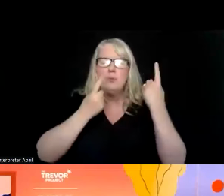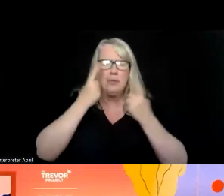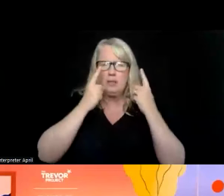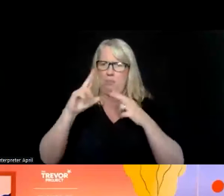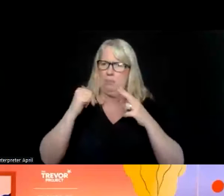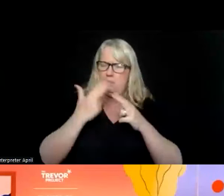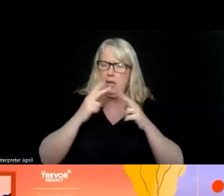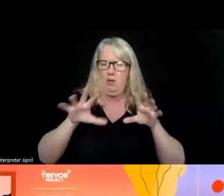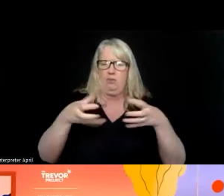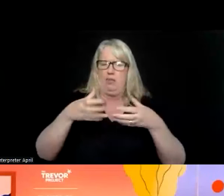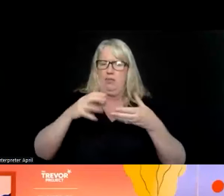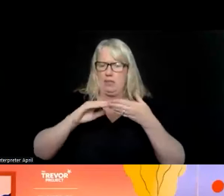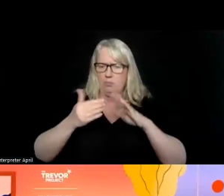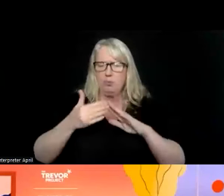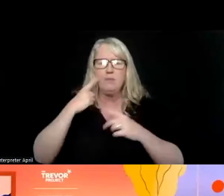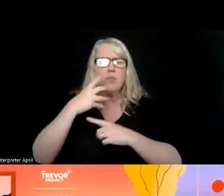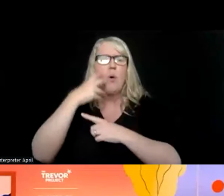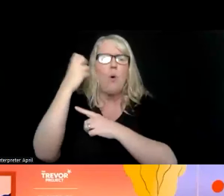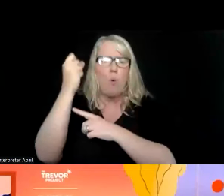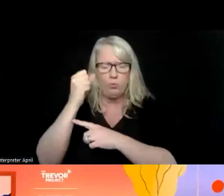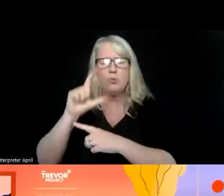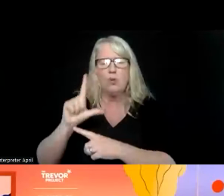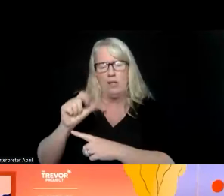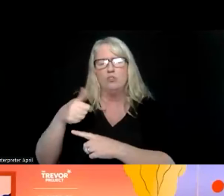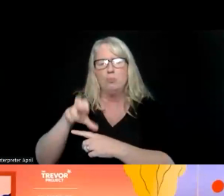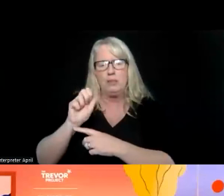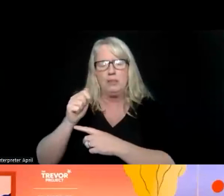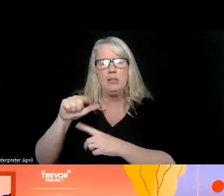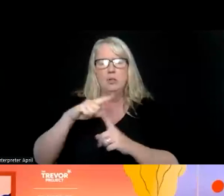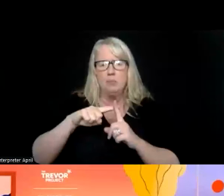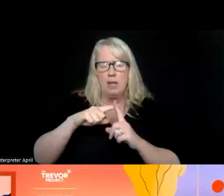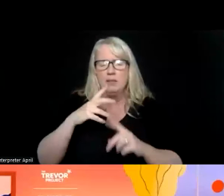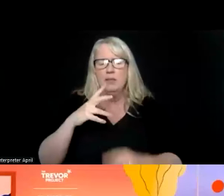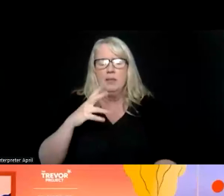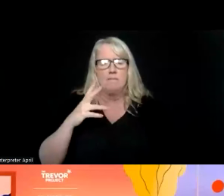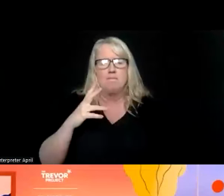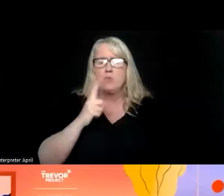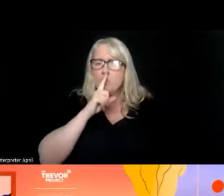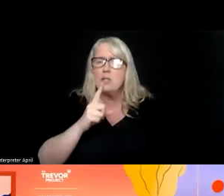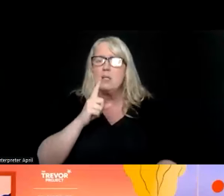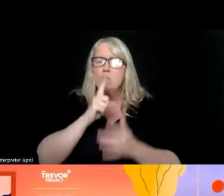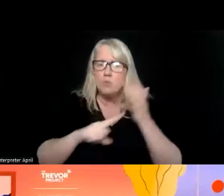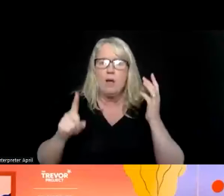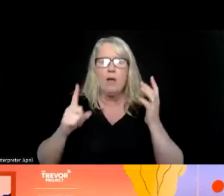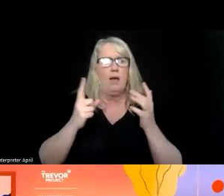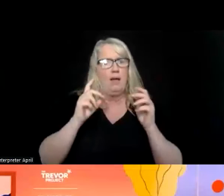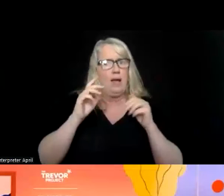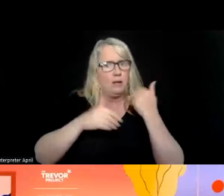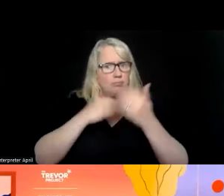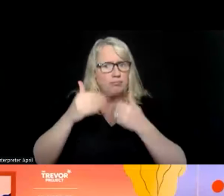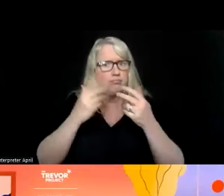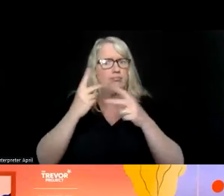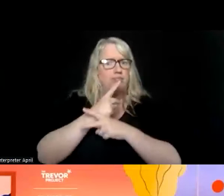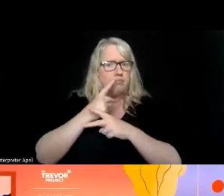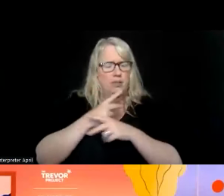LGBTQ plus older adult and how, life really compounds over time when we